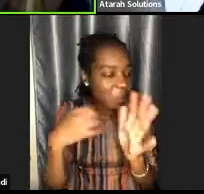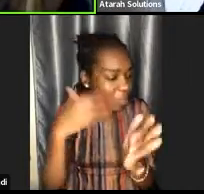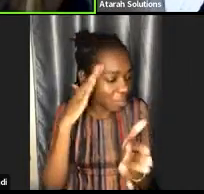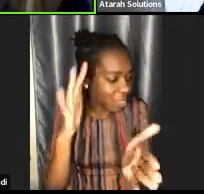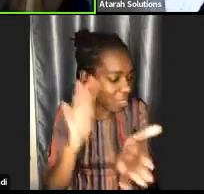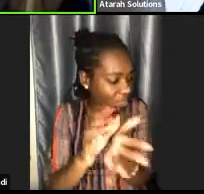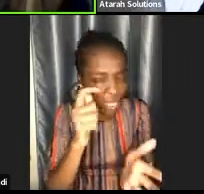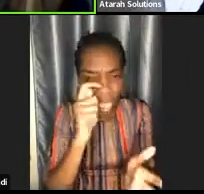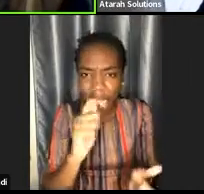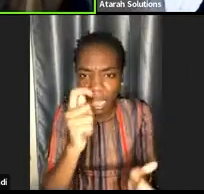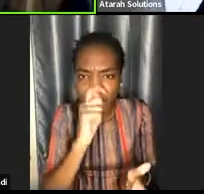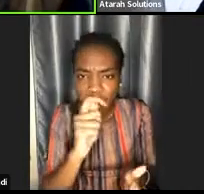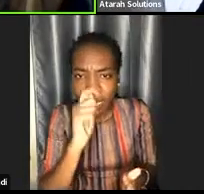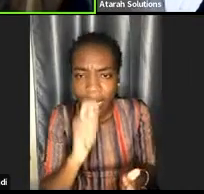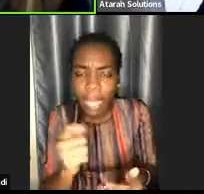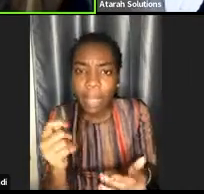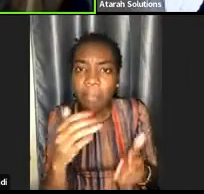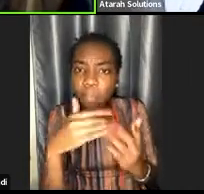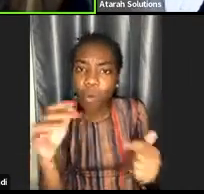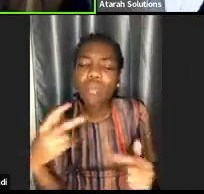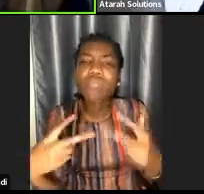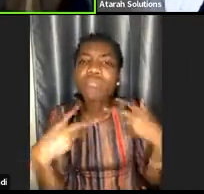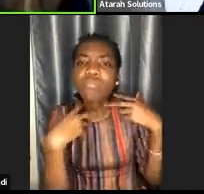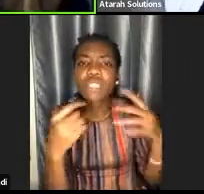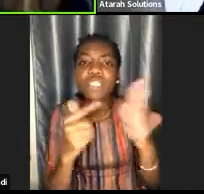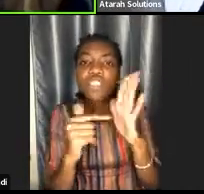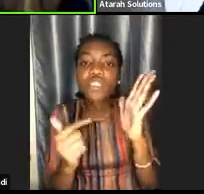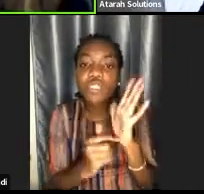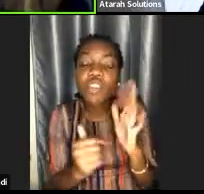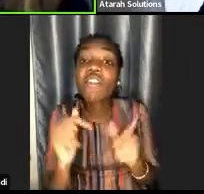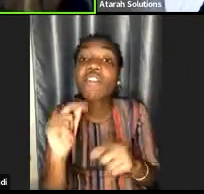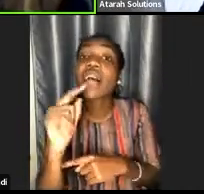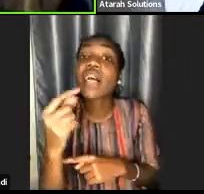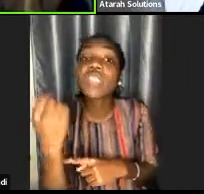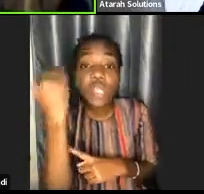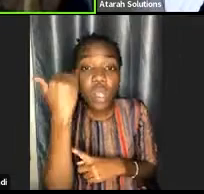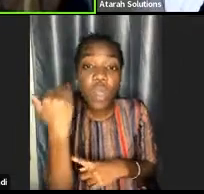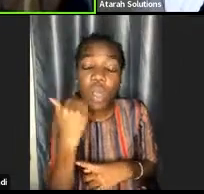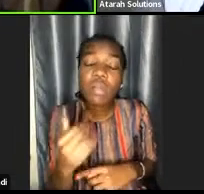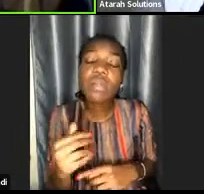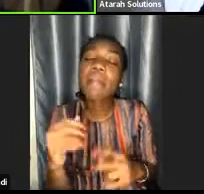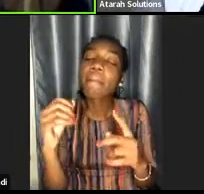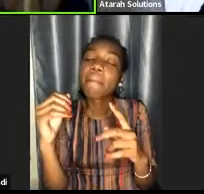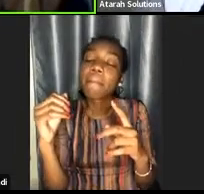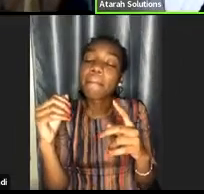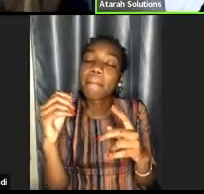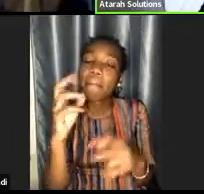Tanzania, most labor issues, the first port of call is mediation.